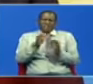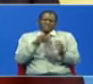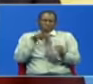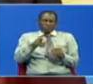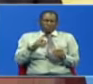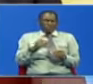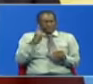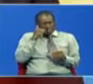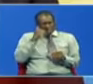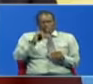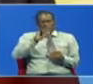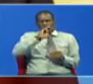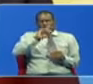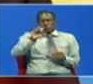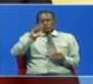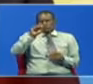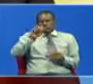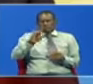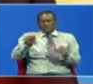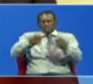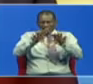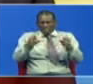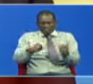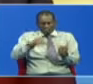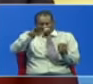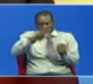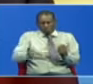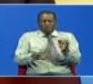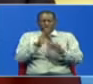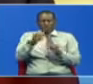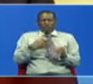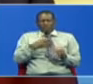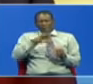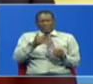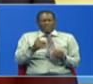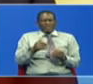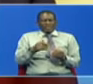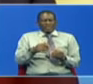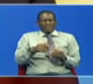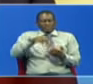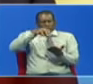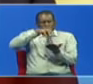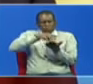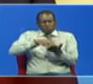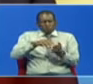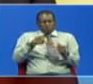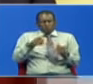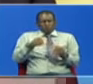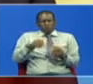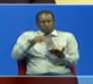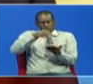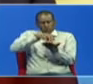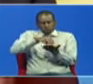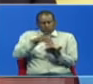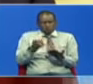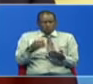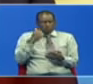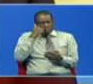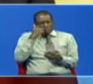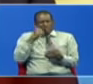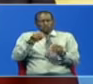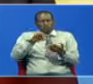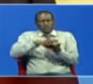low, if on top of that you have another existing condition or a comorbidity, then you become